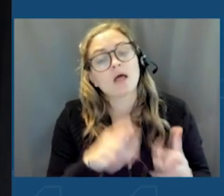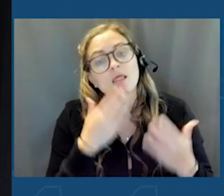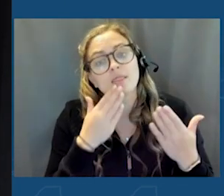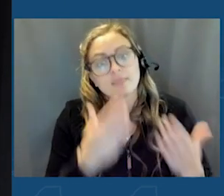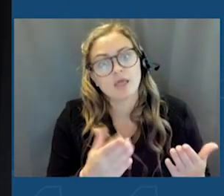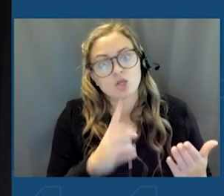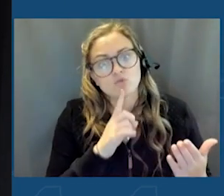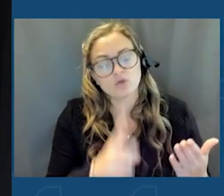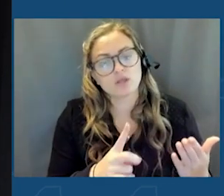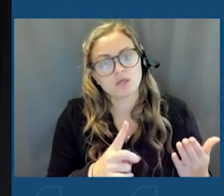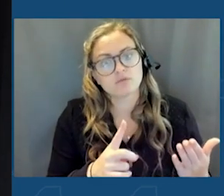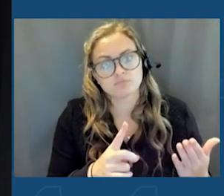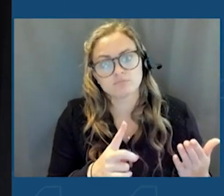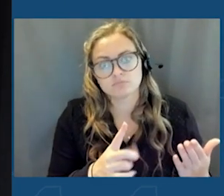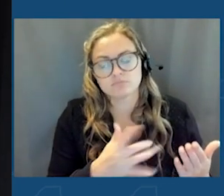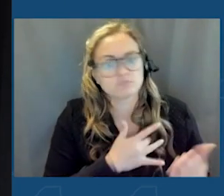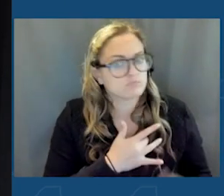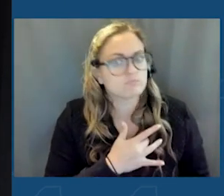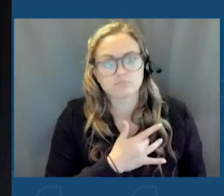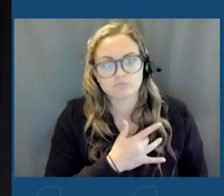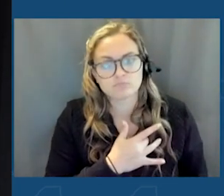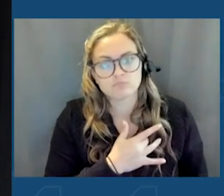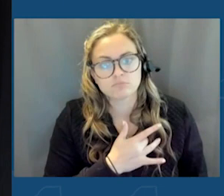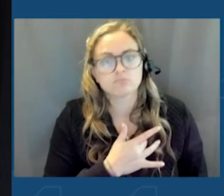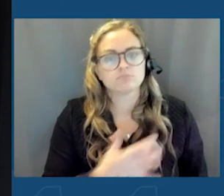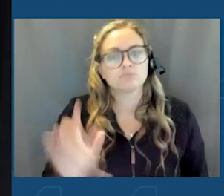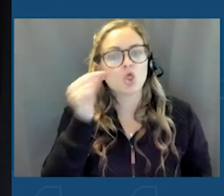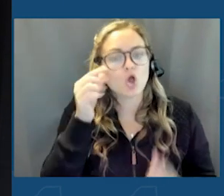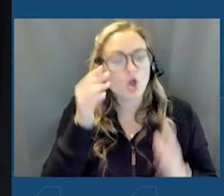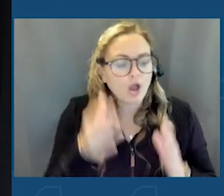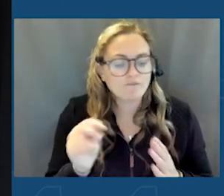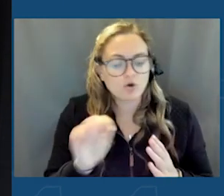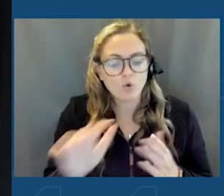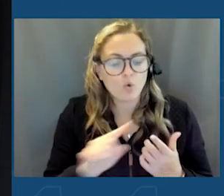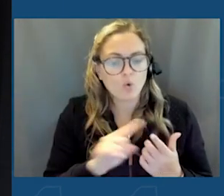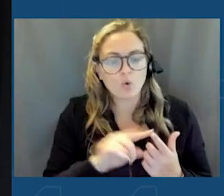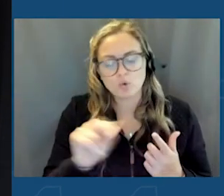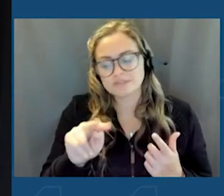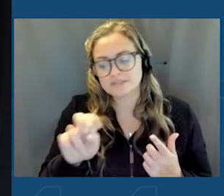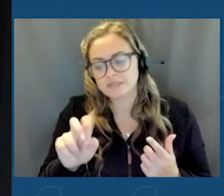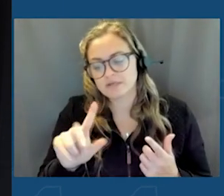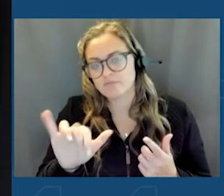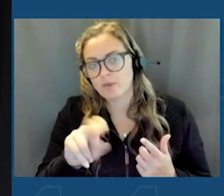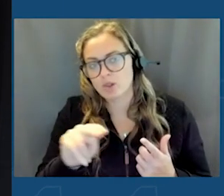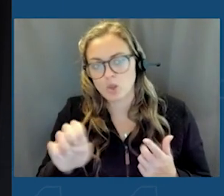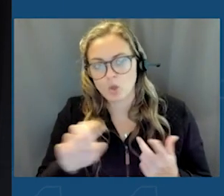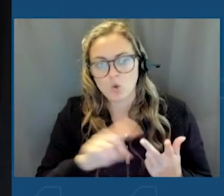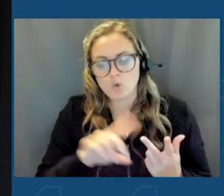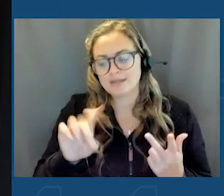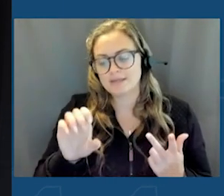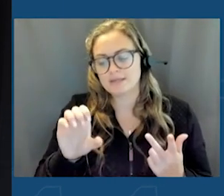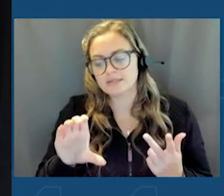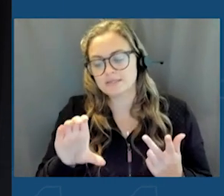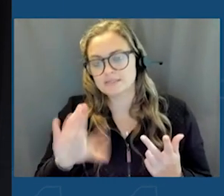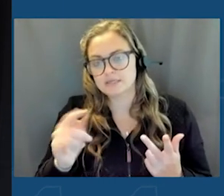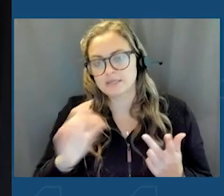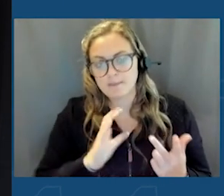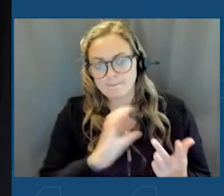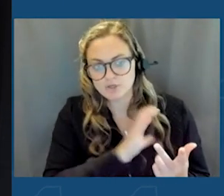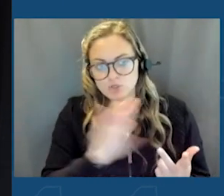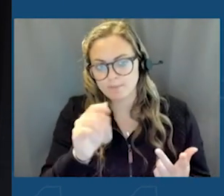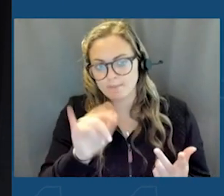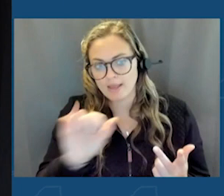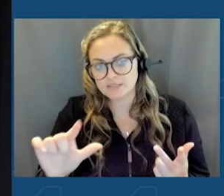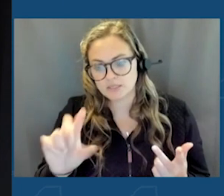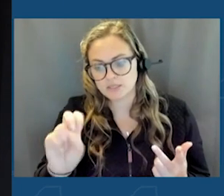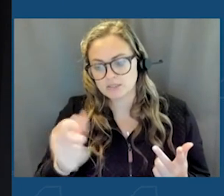the bottom of our hearts to Governor Hochul, to our County Executive Steve Bellone, DEC Commissioner Basil Sagos, but to